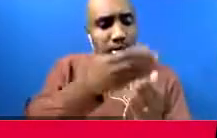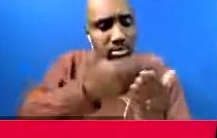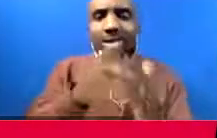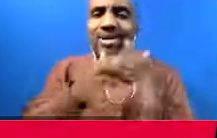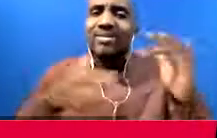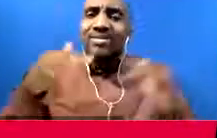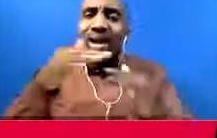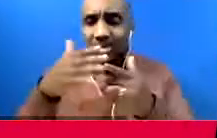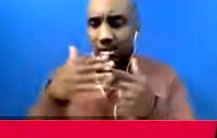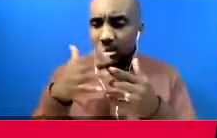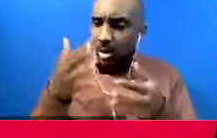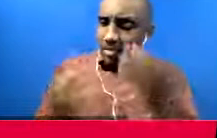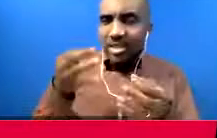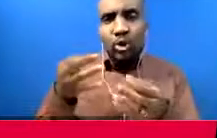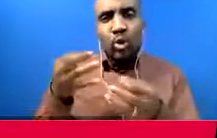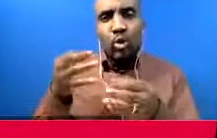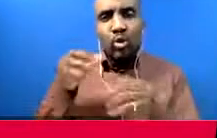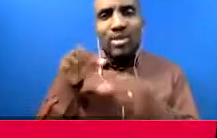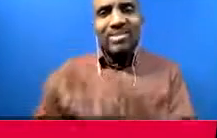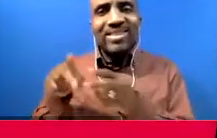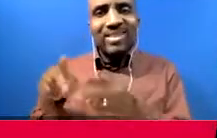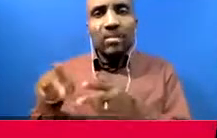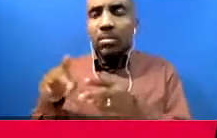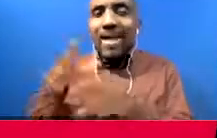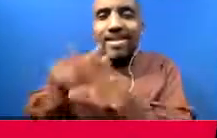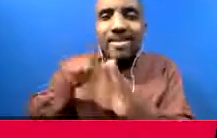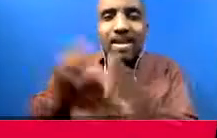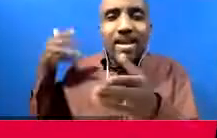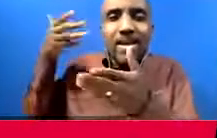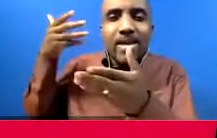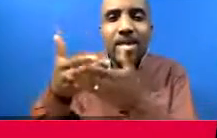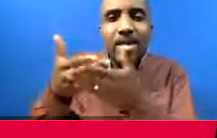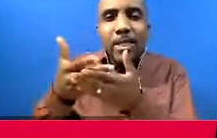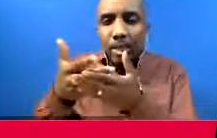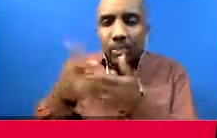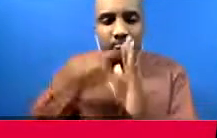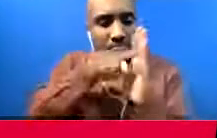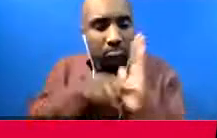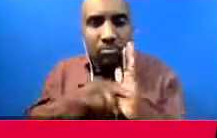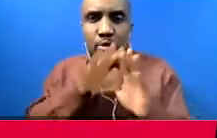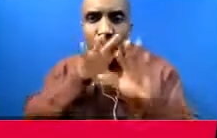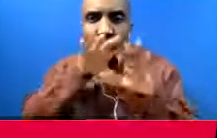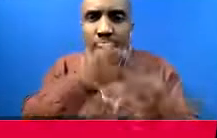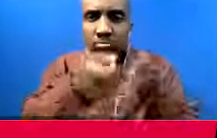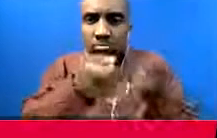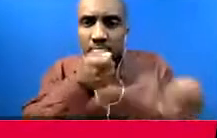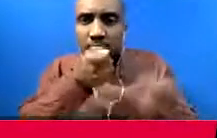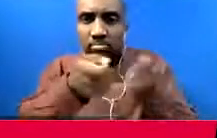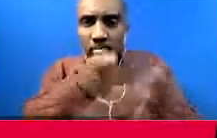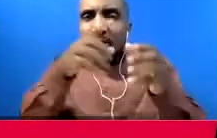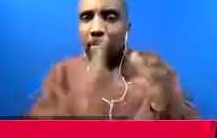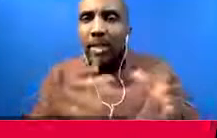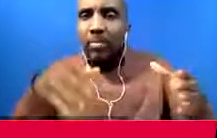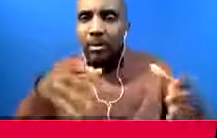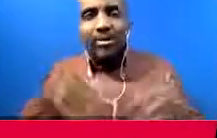societies, political and legal regimes are constructed over years to maintain the domination of a population, as is the case with these two, in